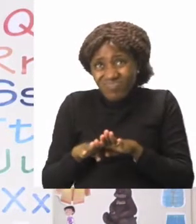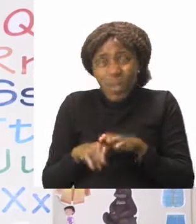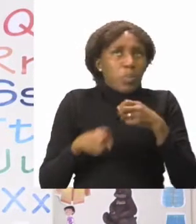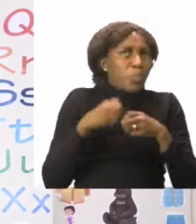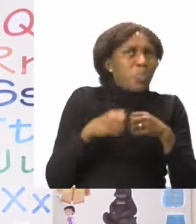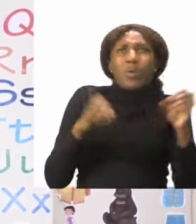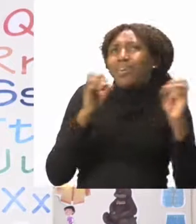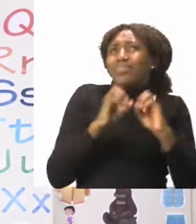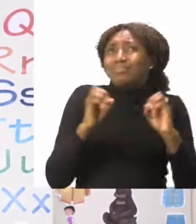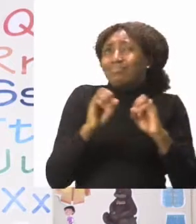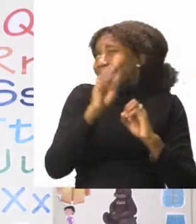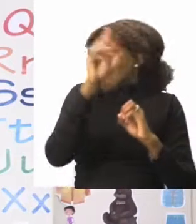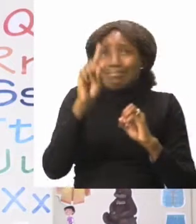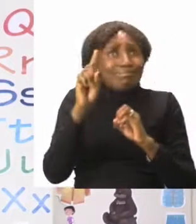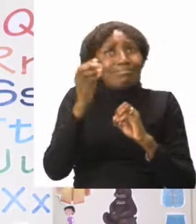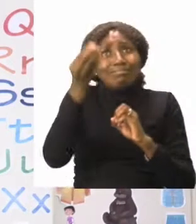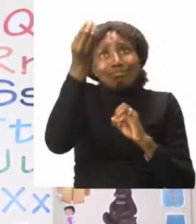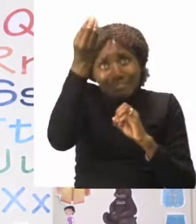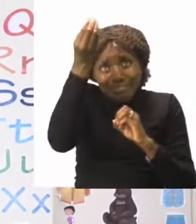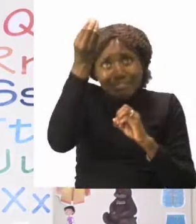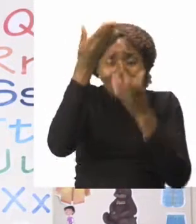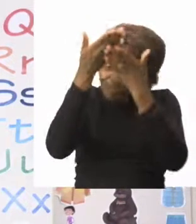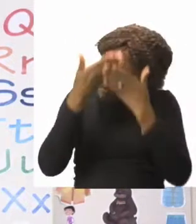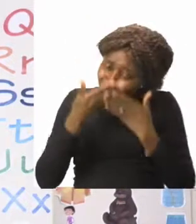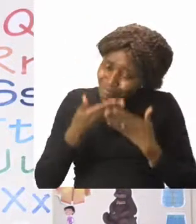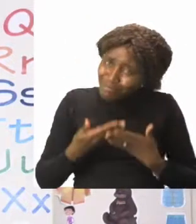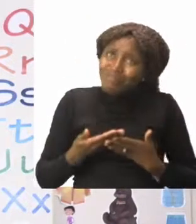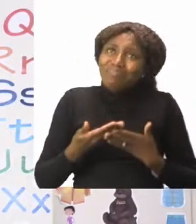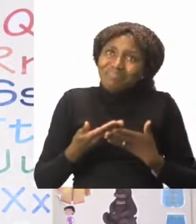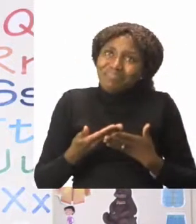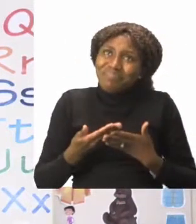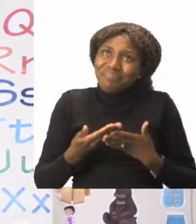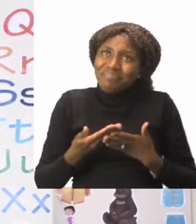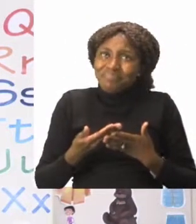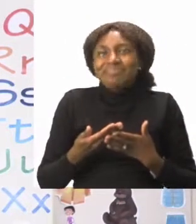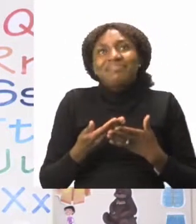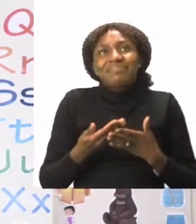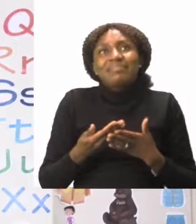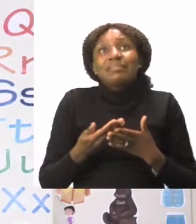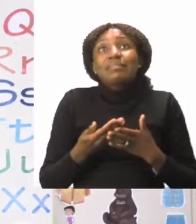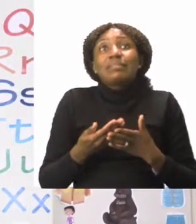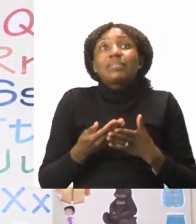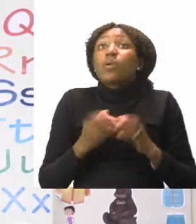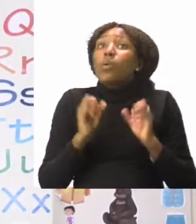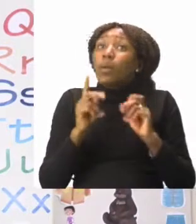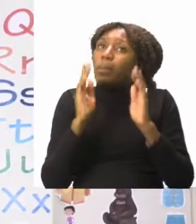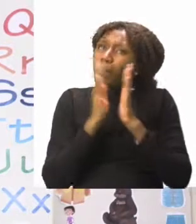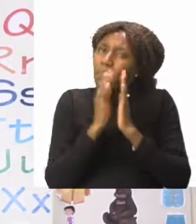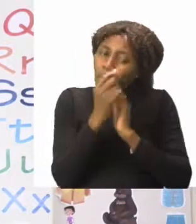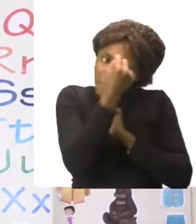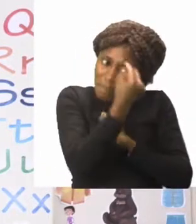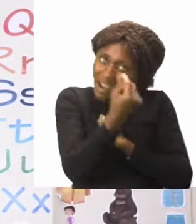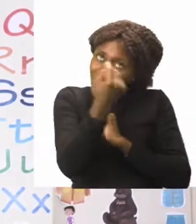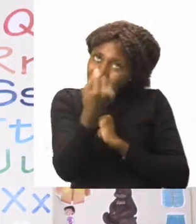understand, that's okay. You can ask an adult for help. But make sure that you finish your